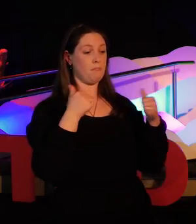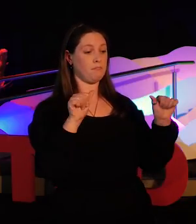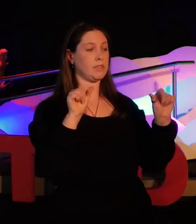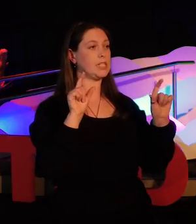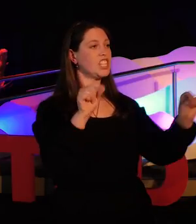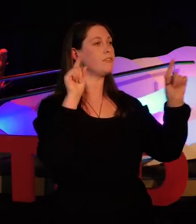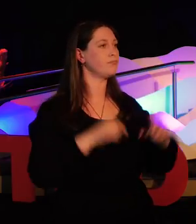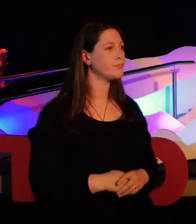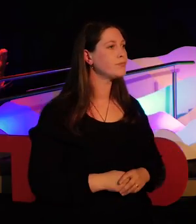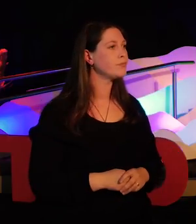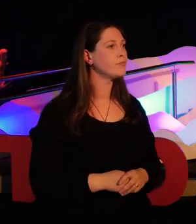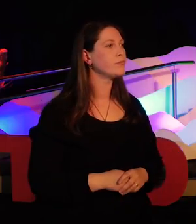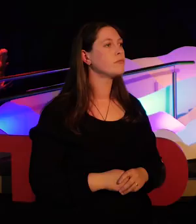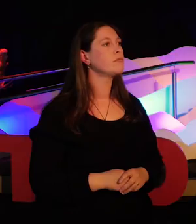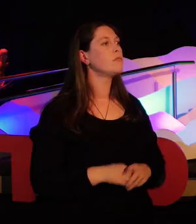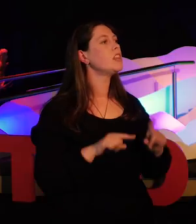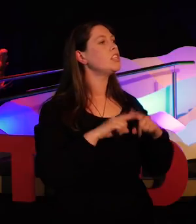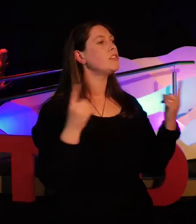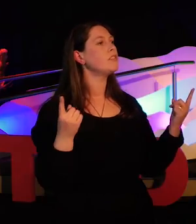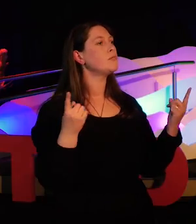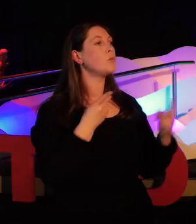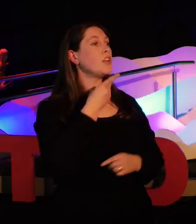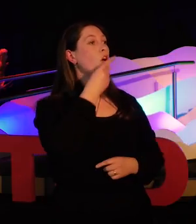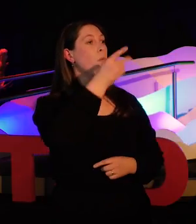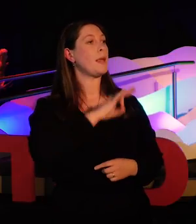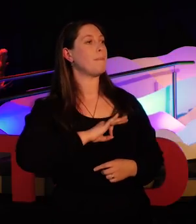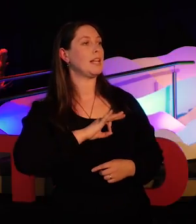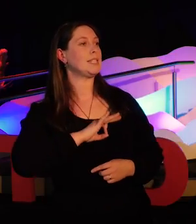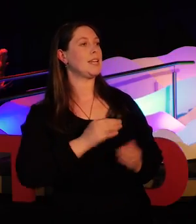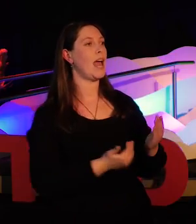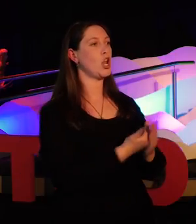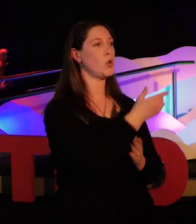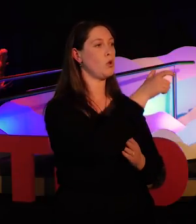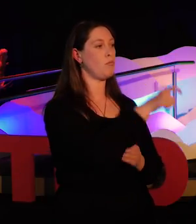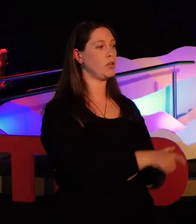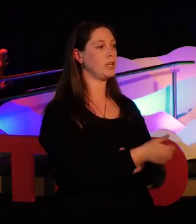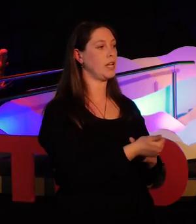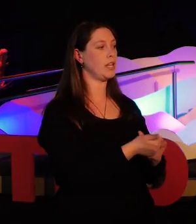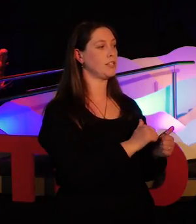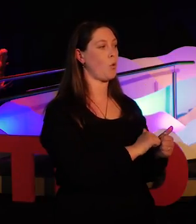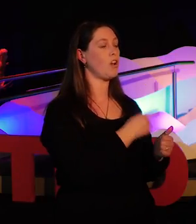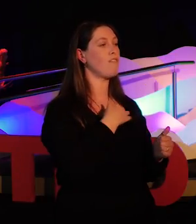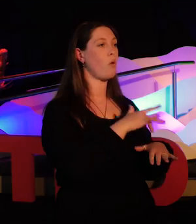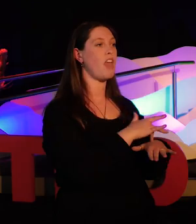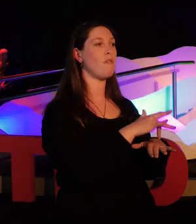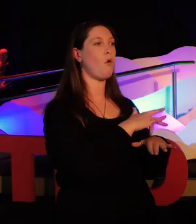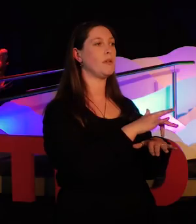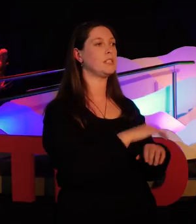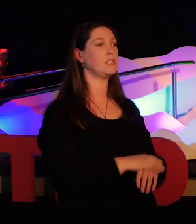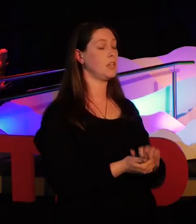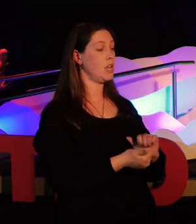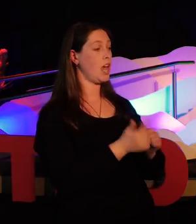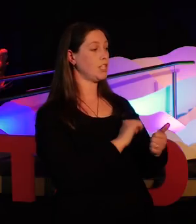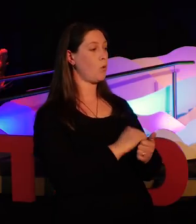they've put it out and done it. And there's a difference between the repeat medalists and the newcomers in the performance spectrum. So in sport,